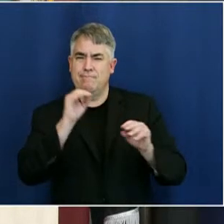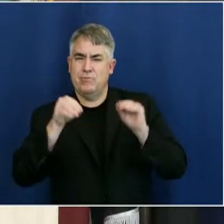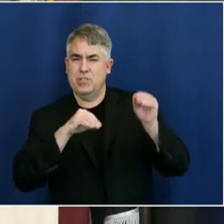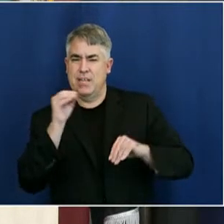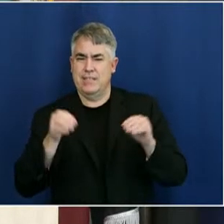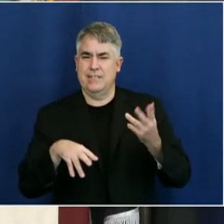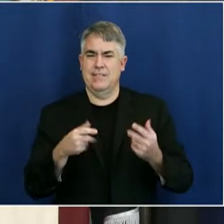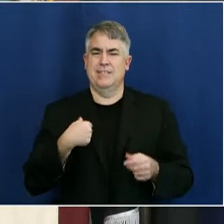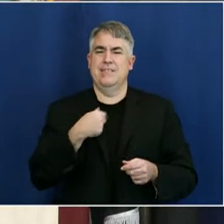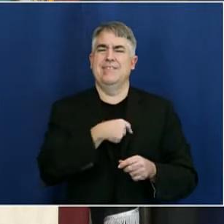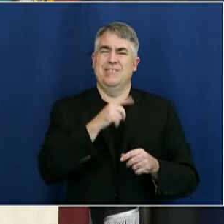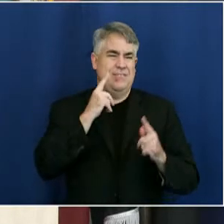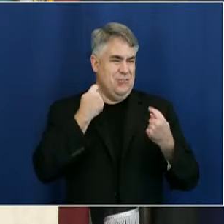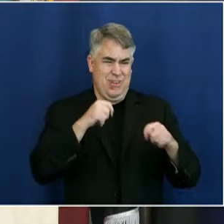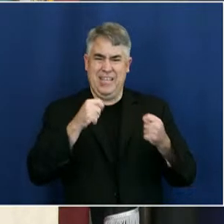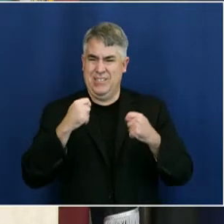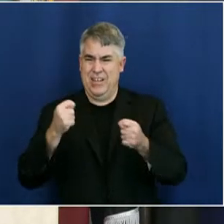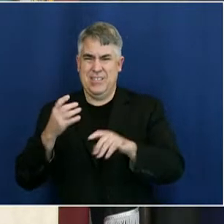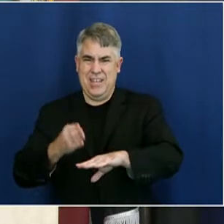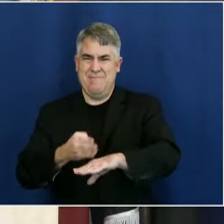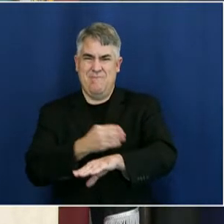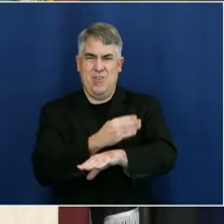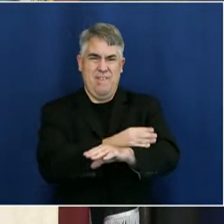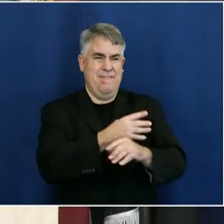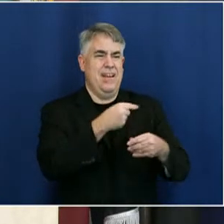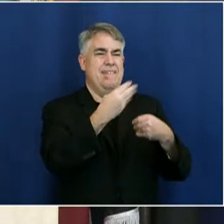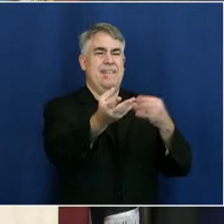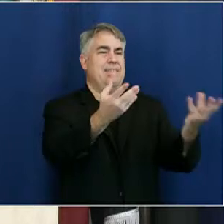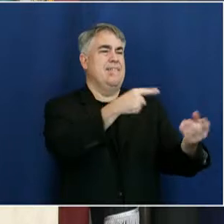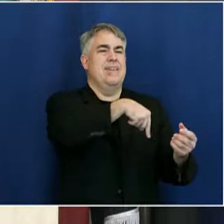and do everything we can so that some of these harder to reach